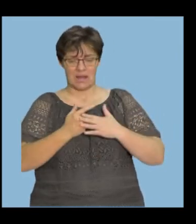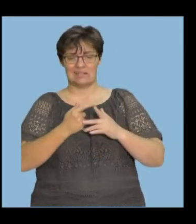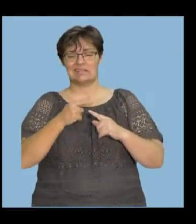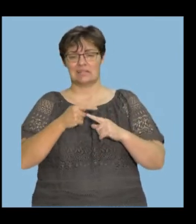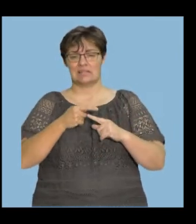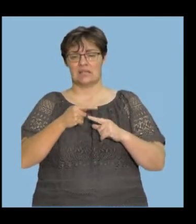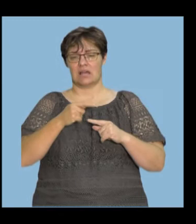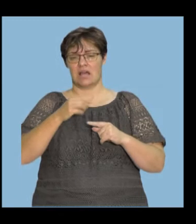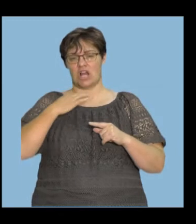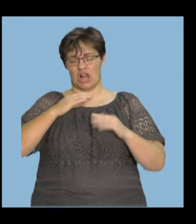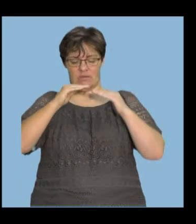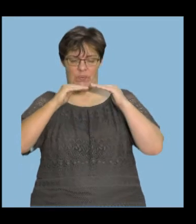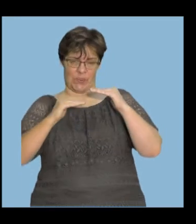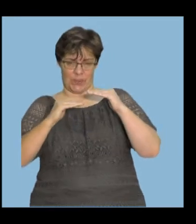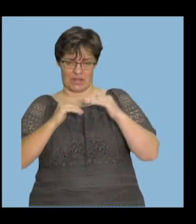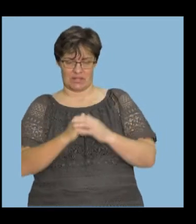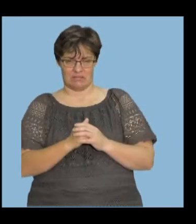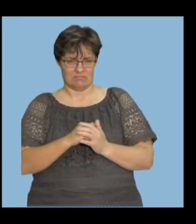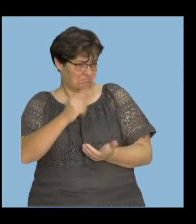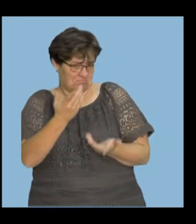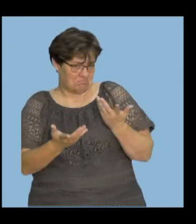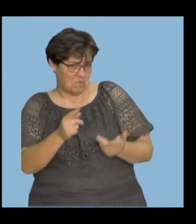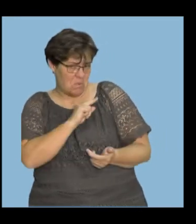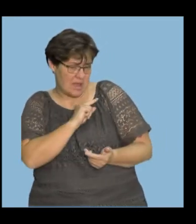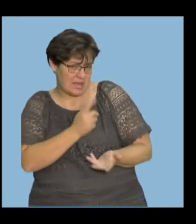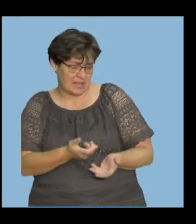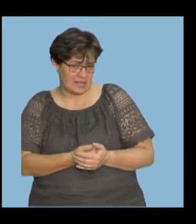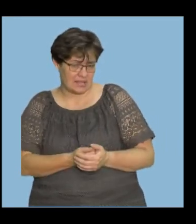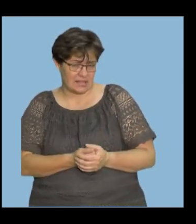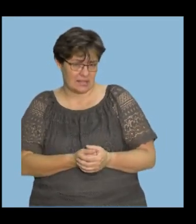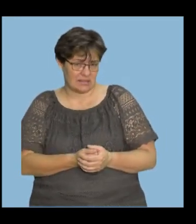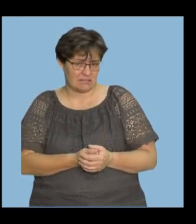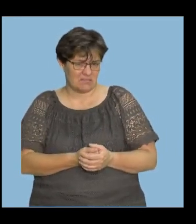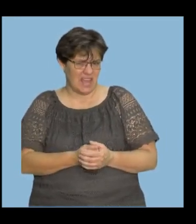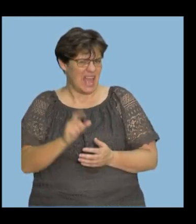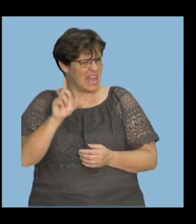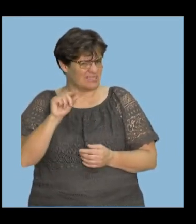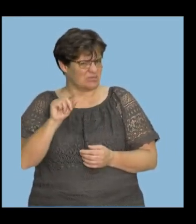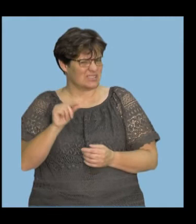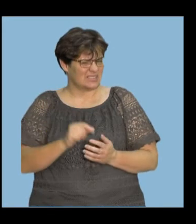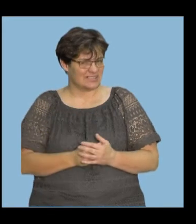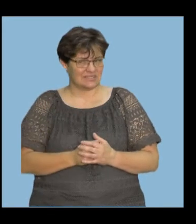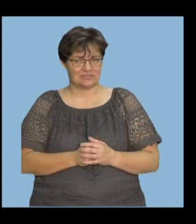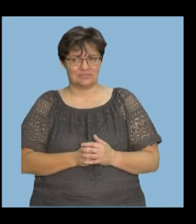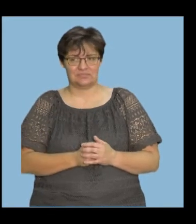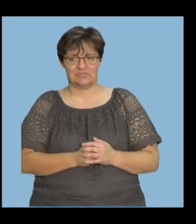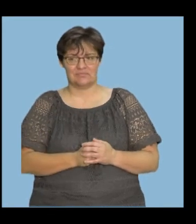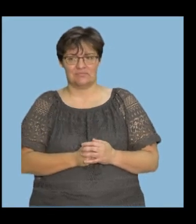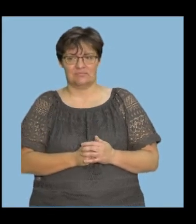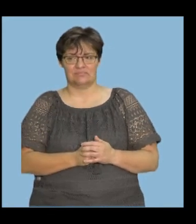higher rate. What might be the reason? Be interesting. Both decreased.